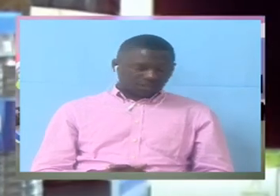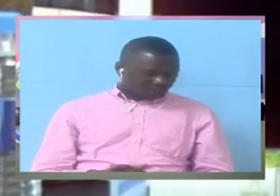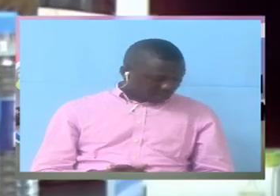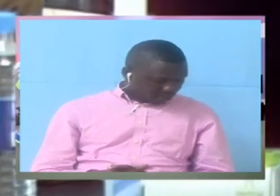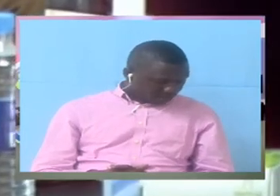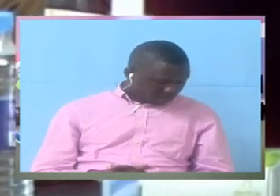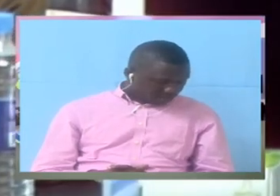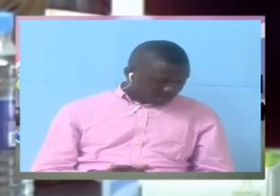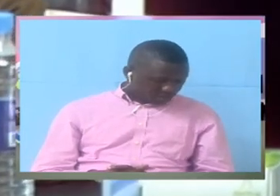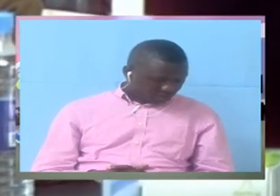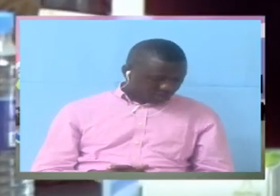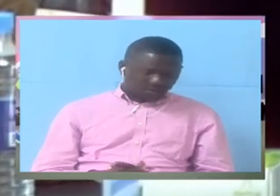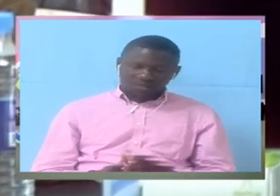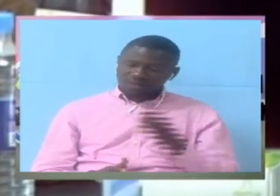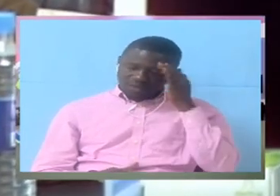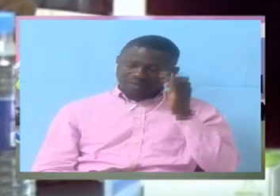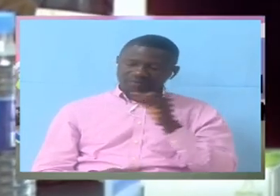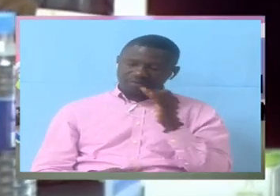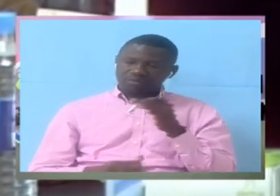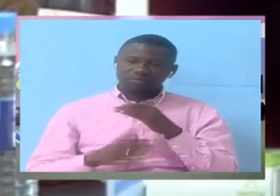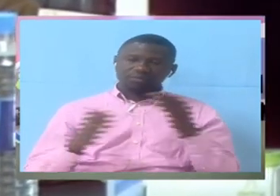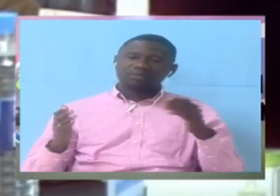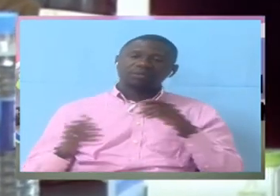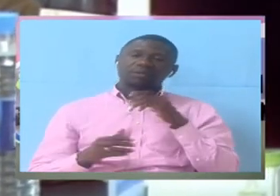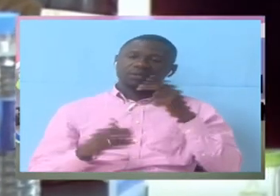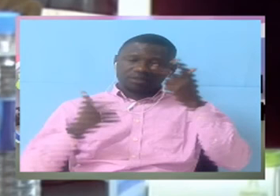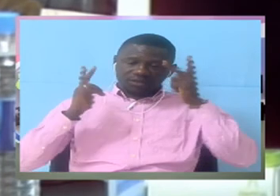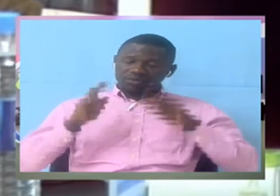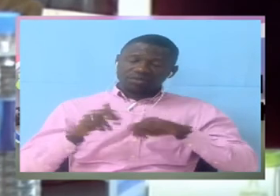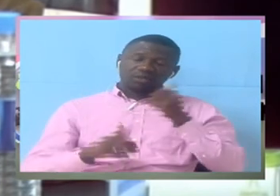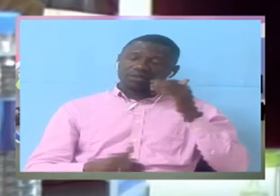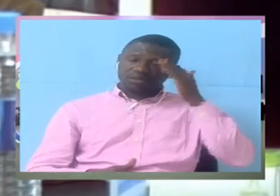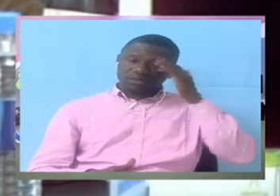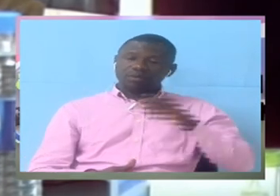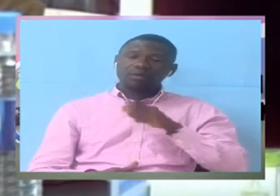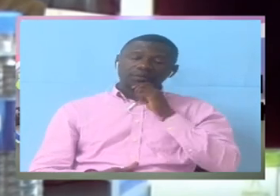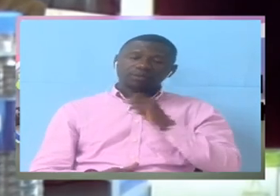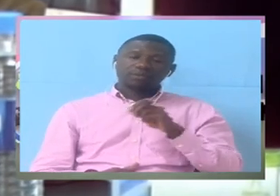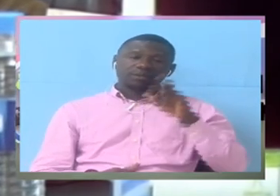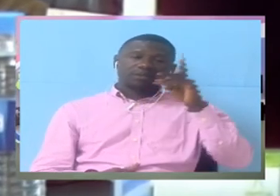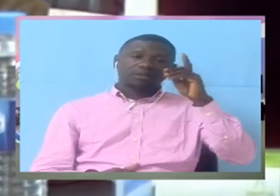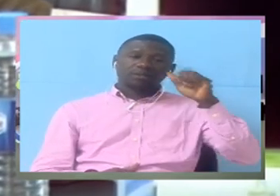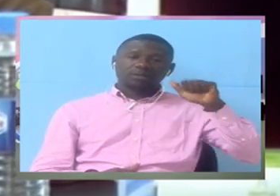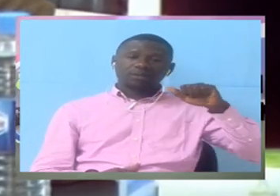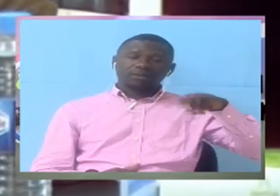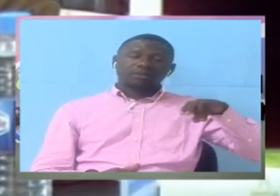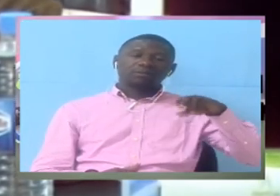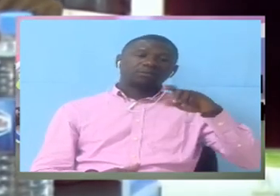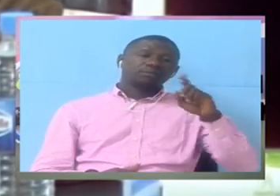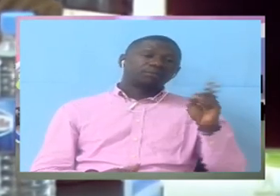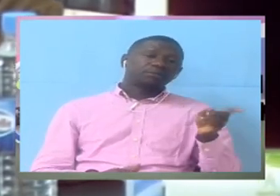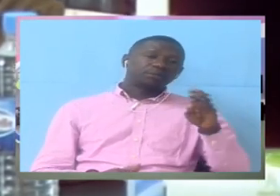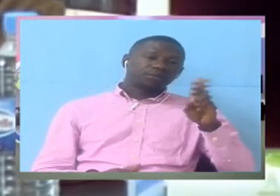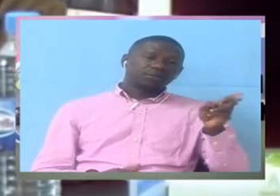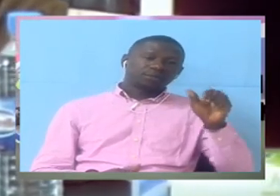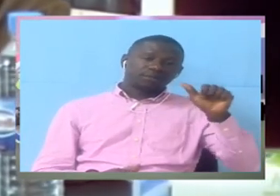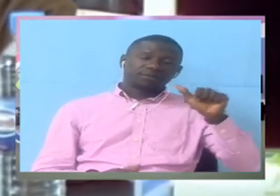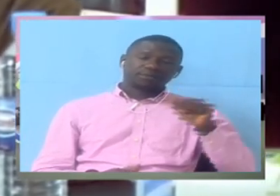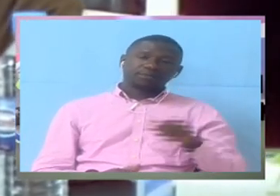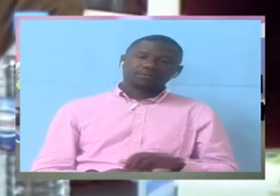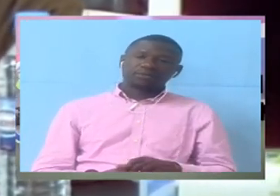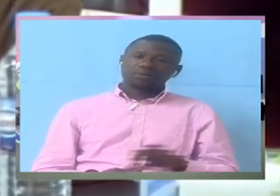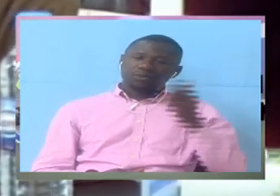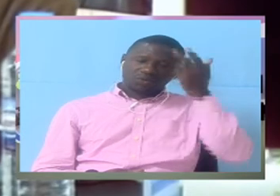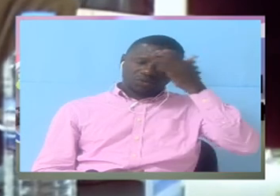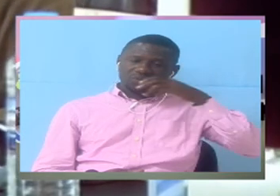Thank you very much, Mr. Council. Thank you, Mr. Dampha. Kiaman ko abaraka ba ke council abaraka ba ke Mr. Dampha ila sidi yarola. Commissioner,